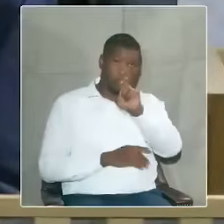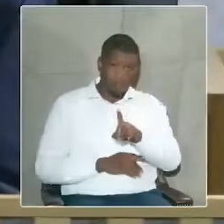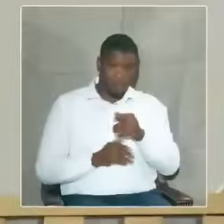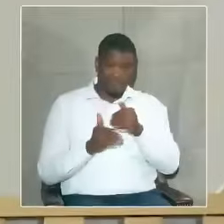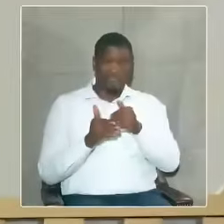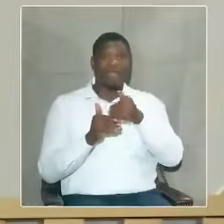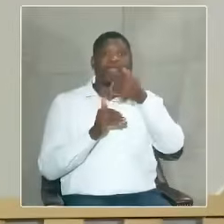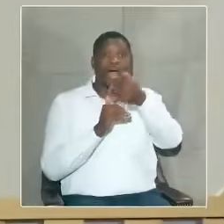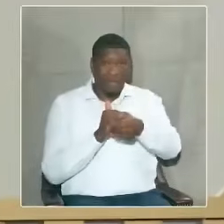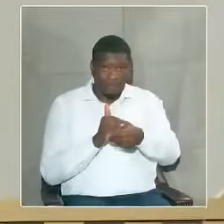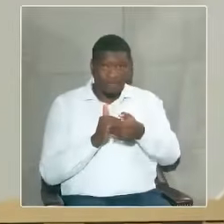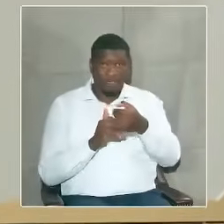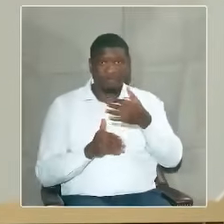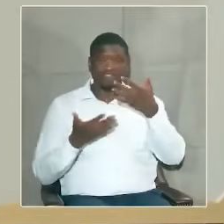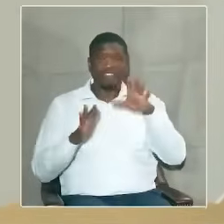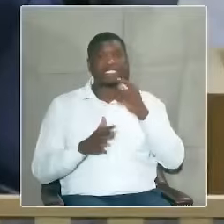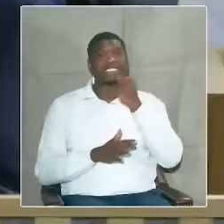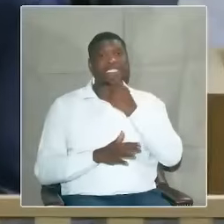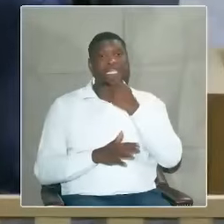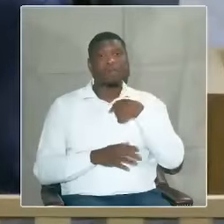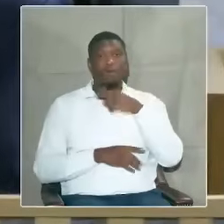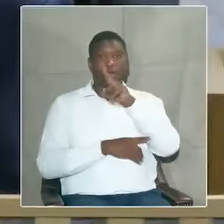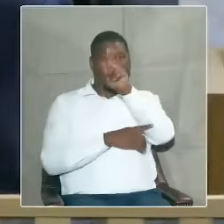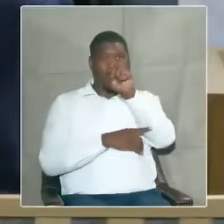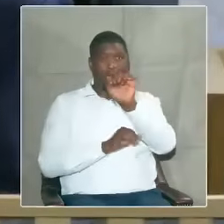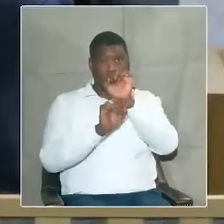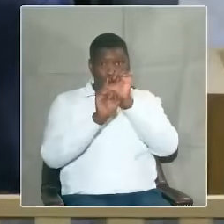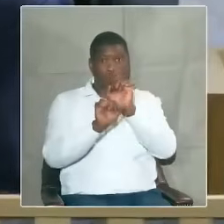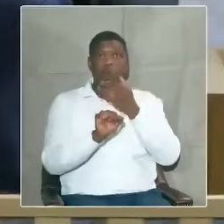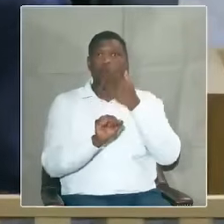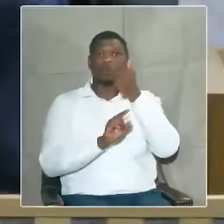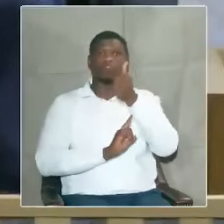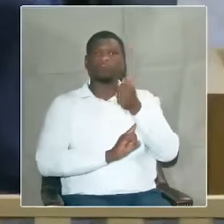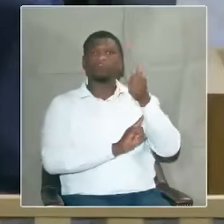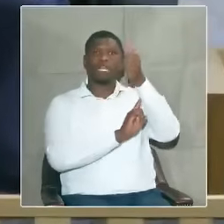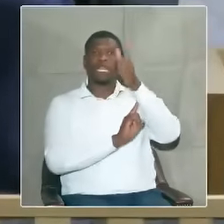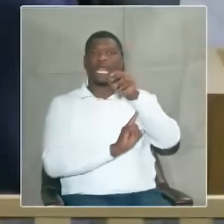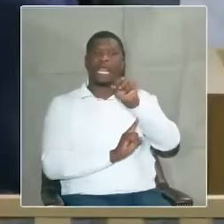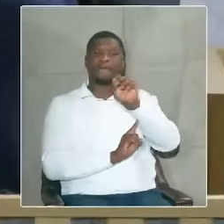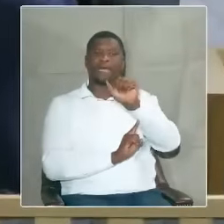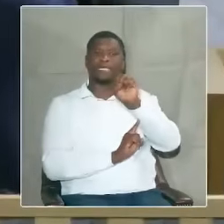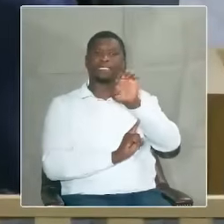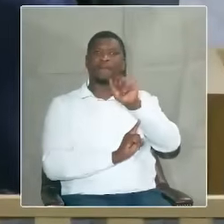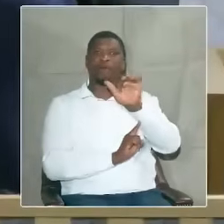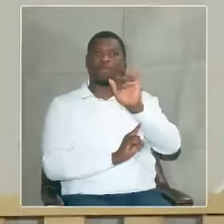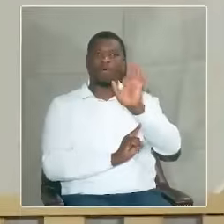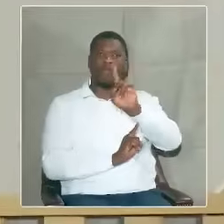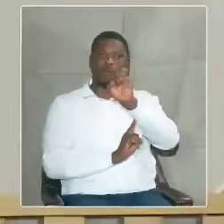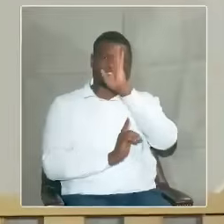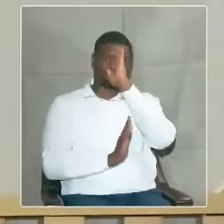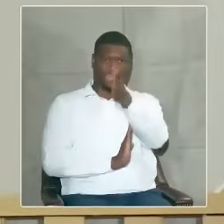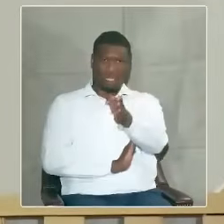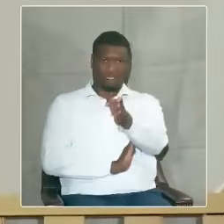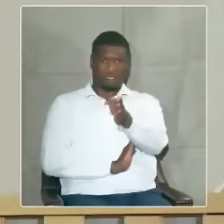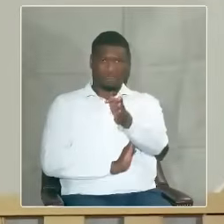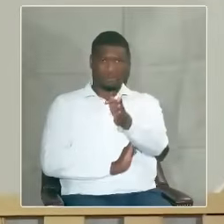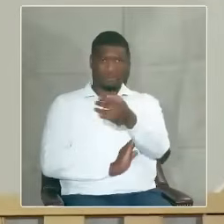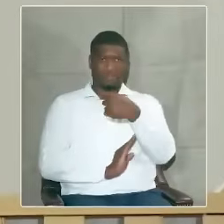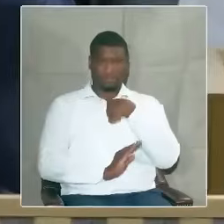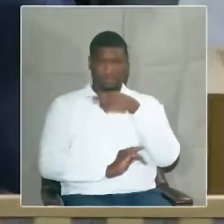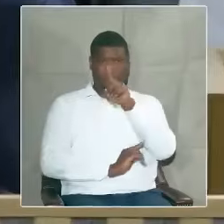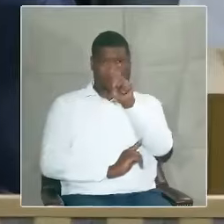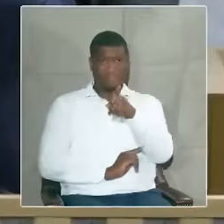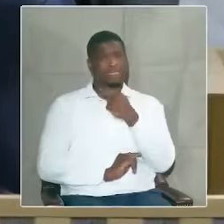then I said, I will ask you as General Masemola a direct question. And I said, if